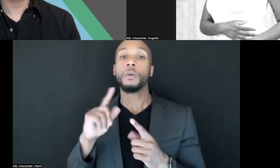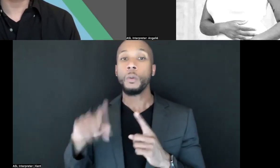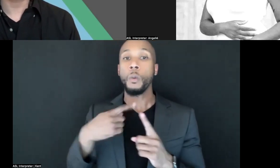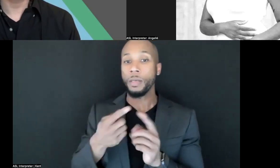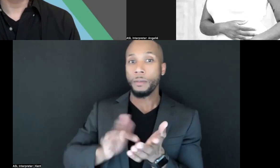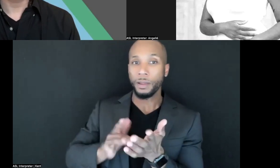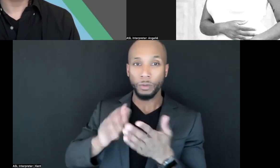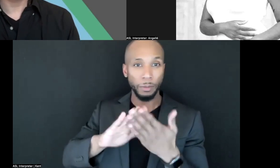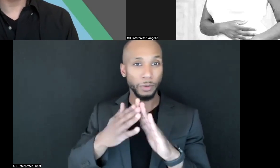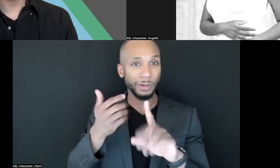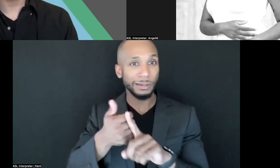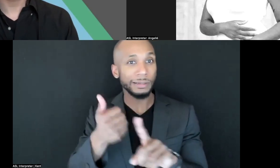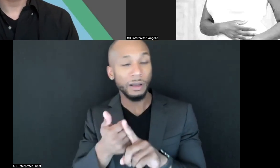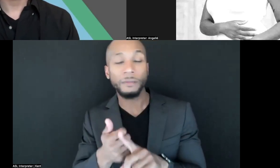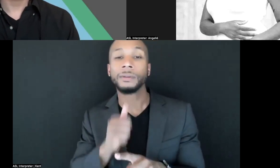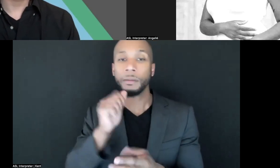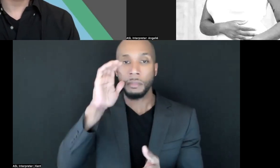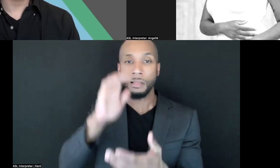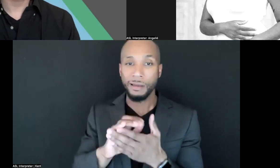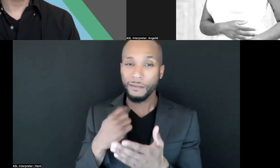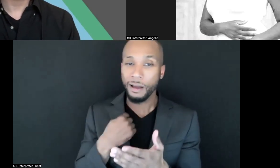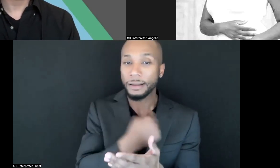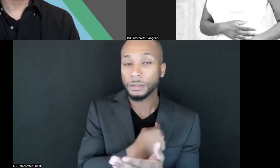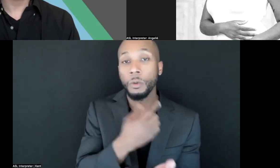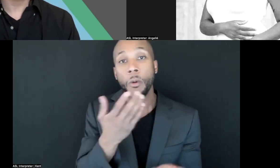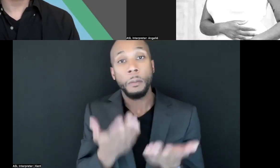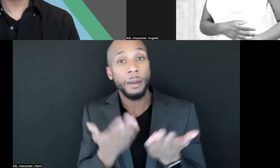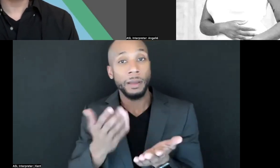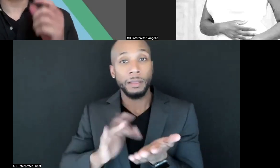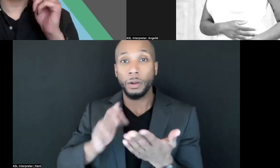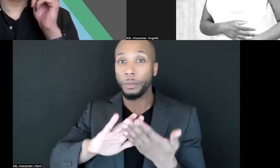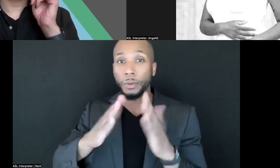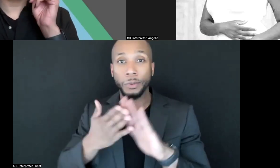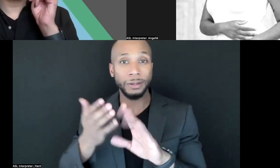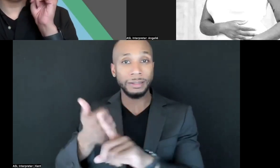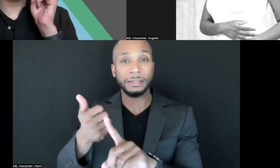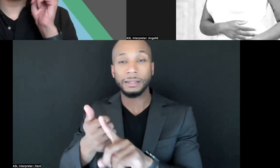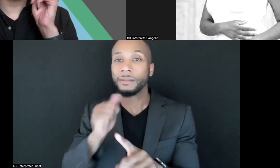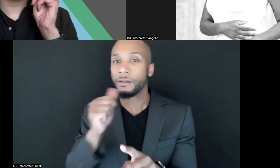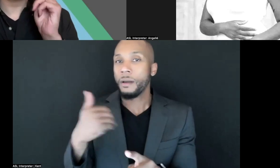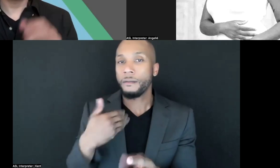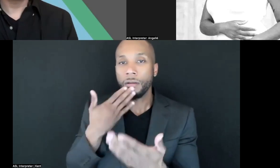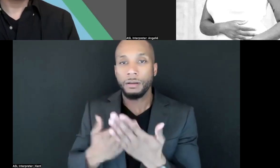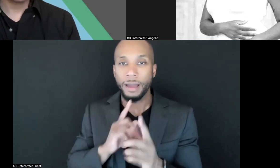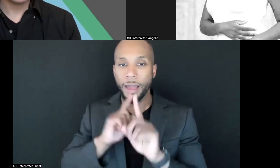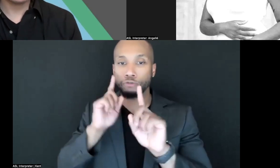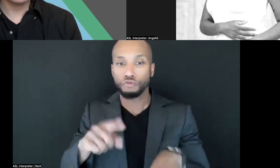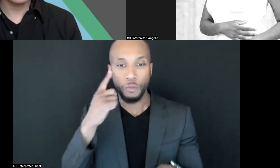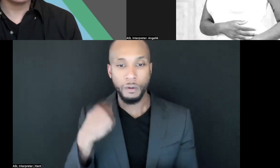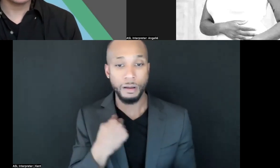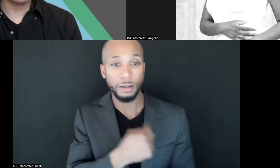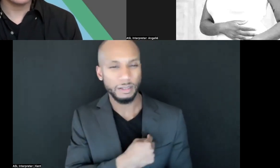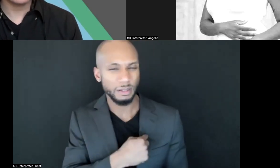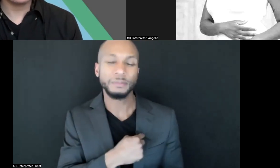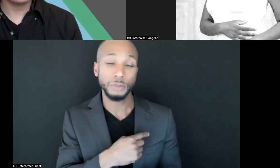still either not believing us or maybe just they don't have good answers for us. So in